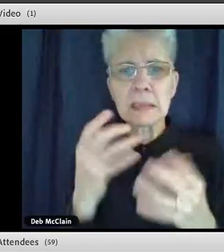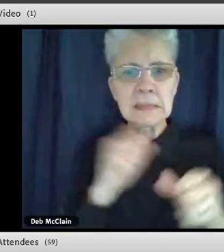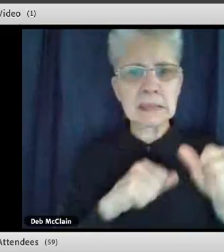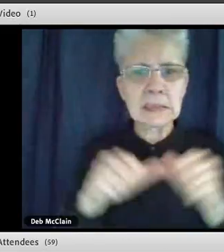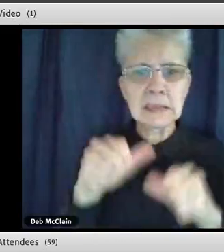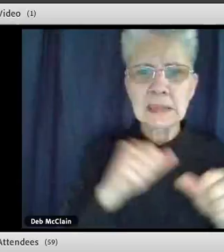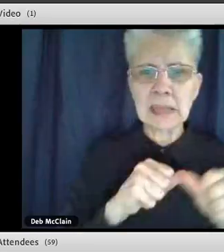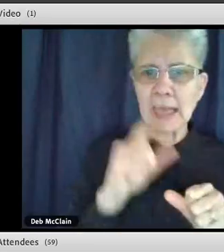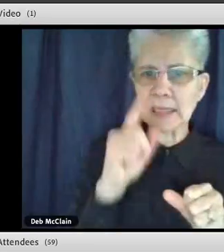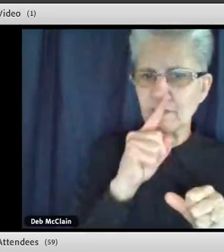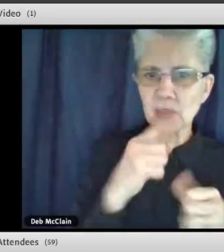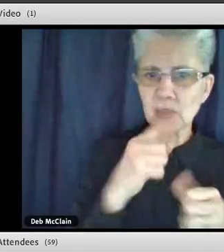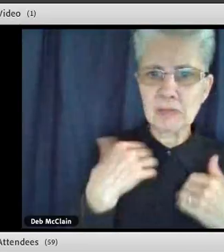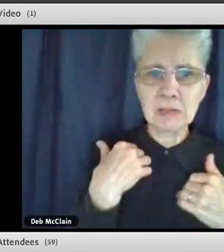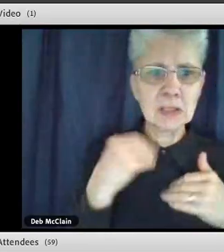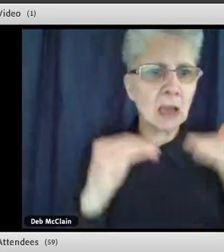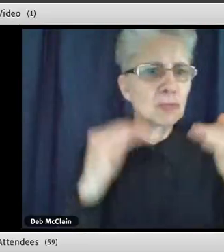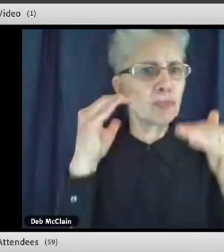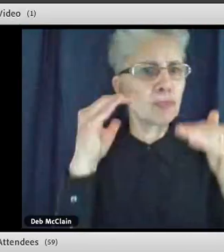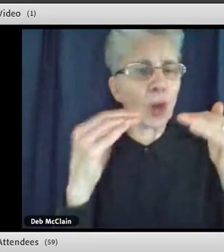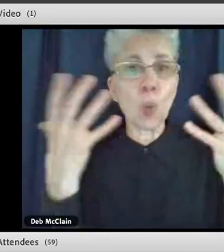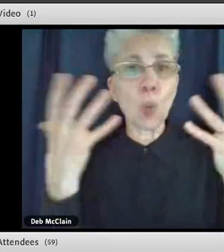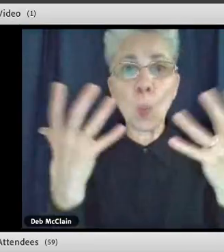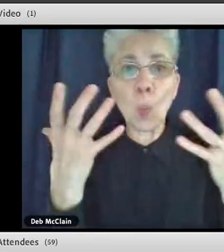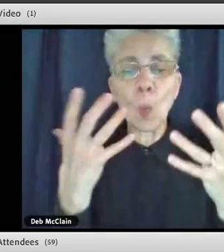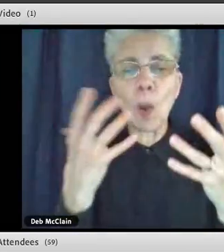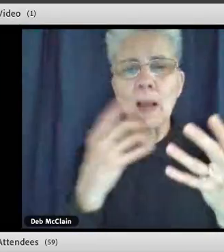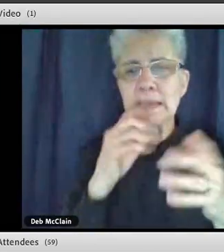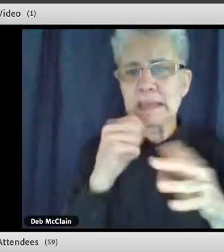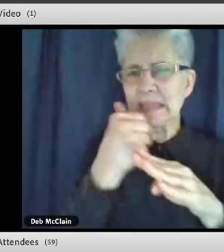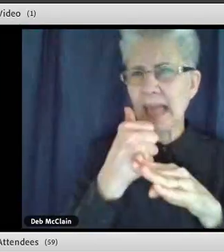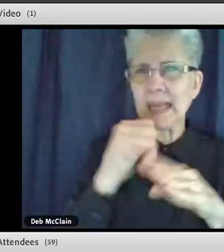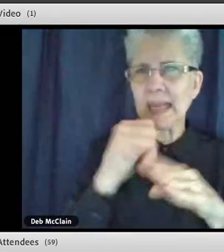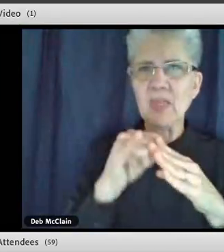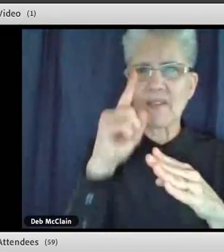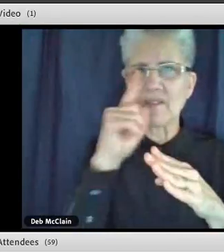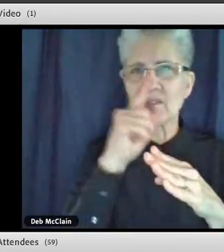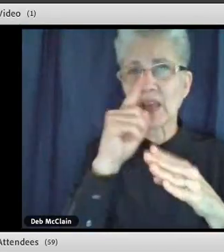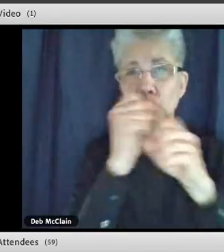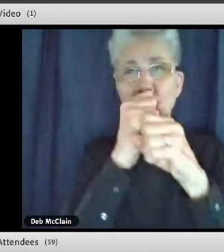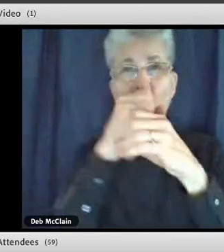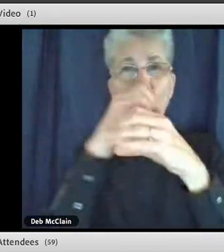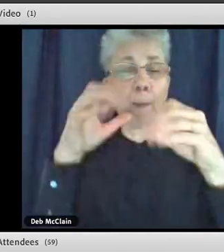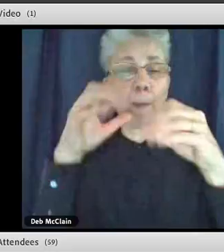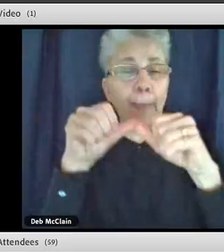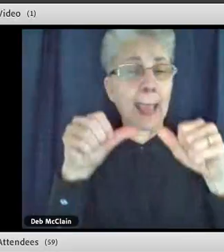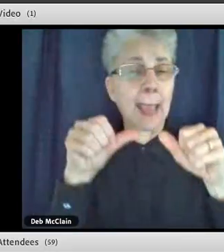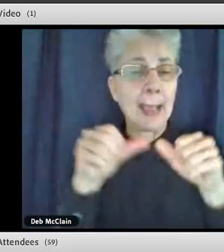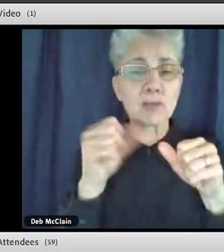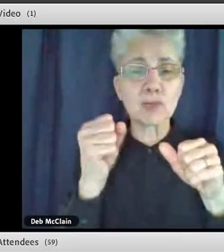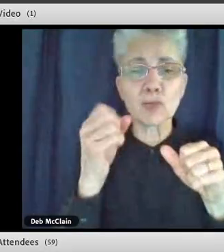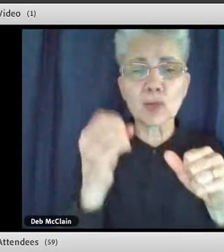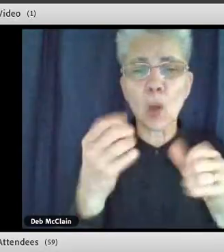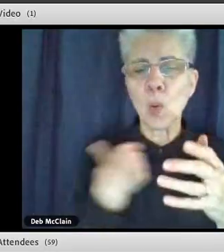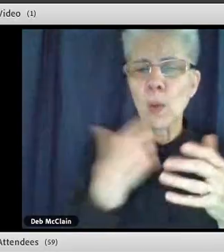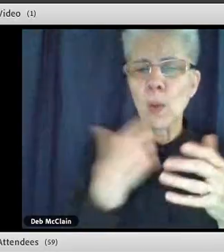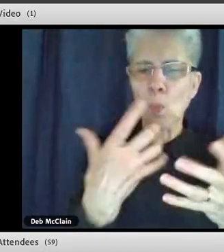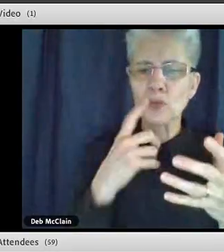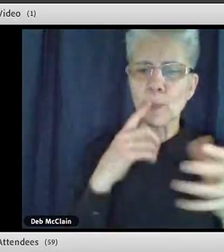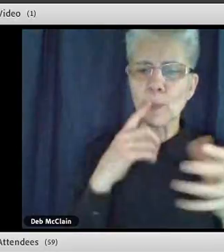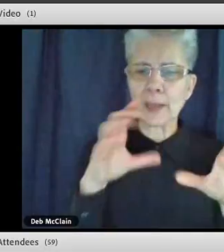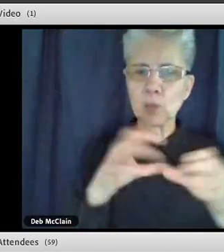young adult book set in this fictional location, Pan Am. etc. So we want to be doing both.